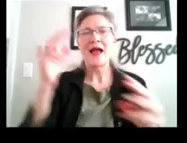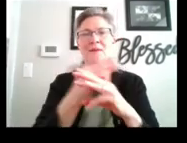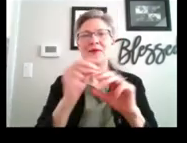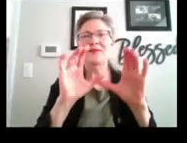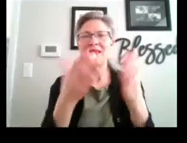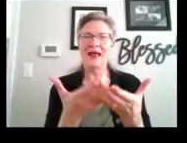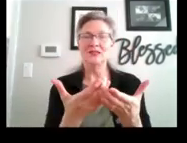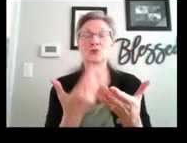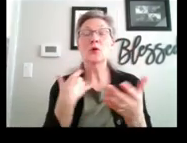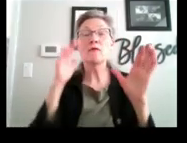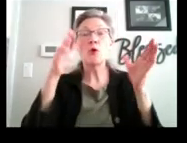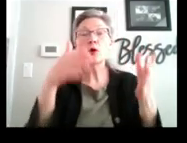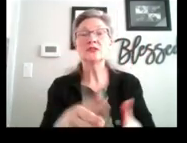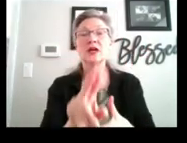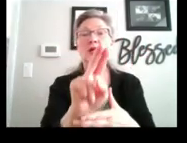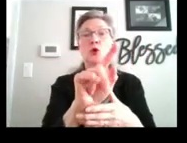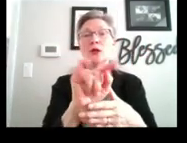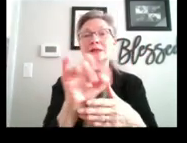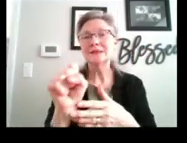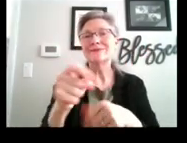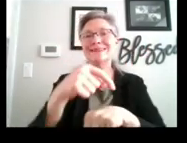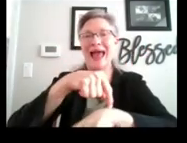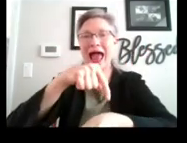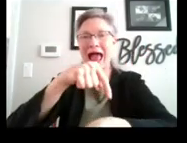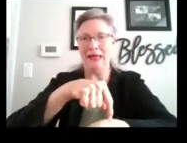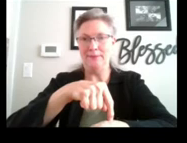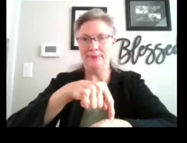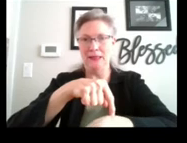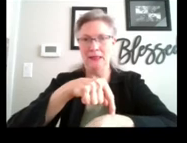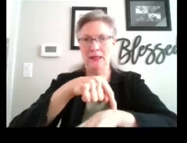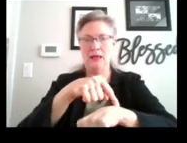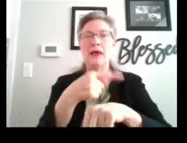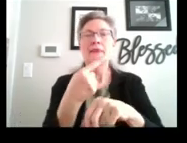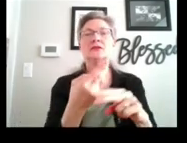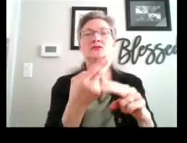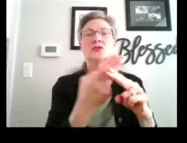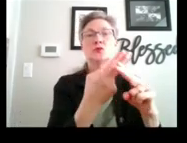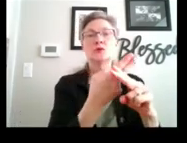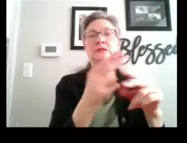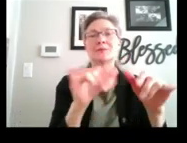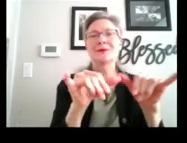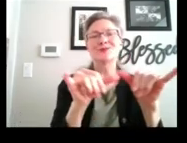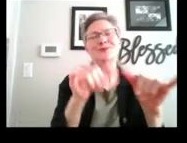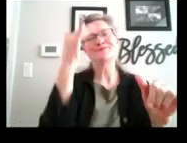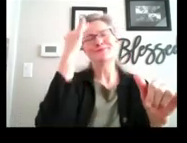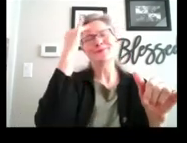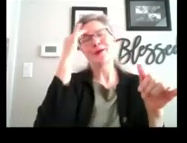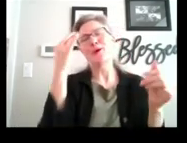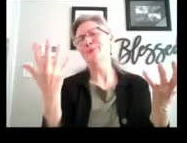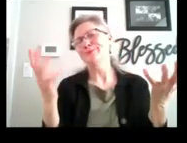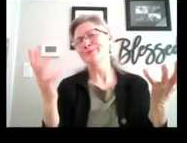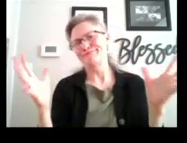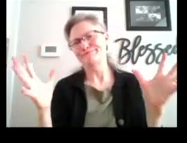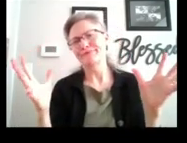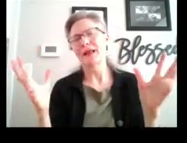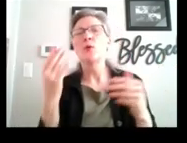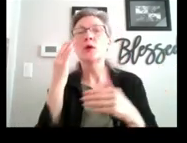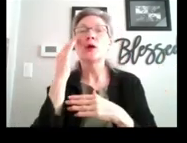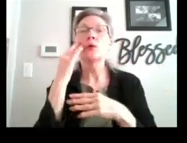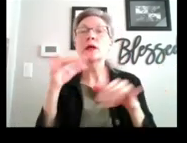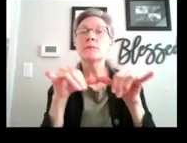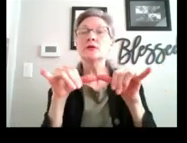about units of measure. Today we're going to jump into units of time. These are the units of measure that you're probably the most familiar with. So we know that we can